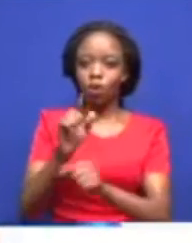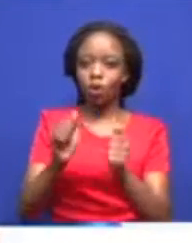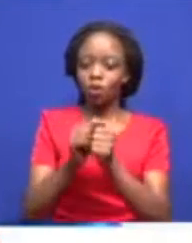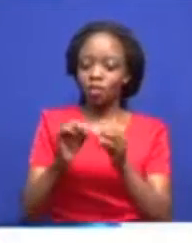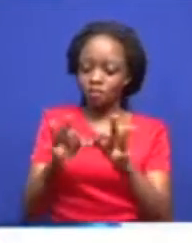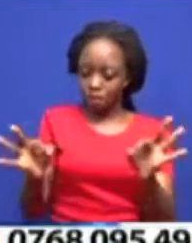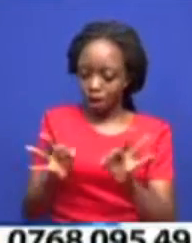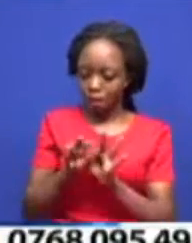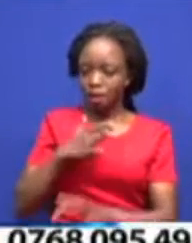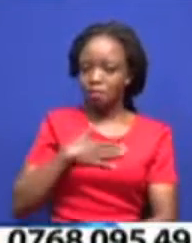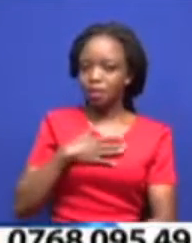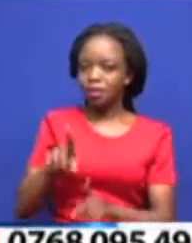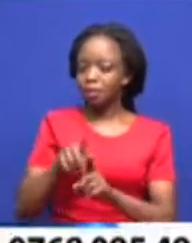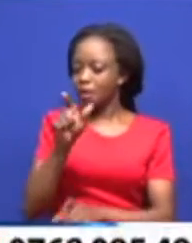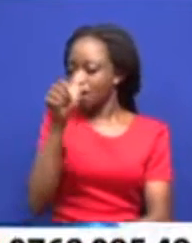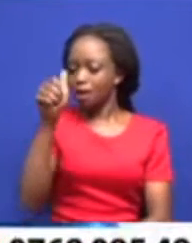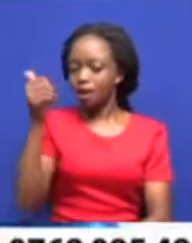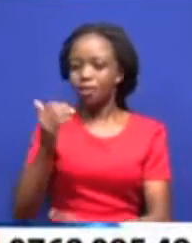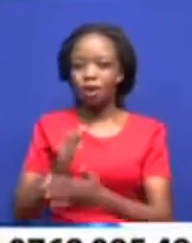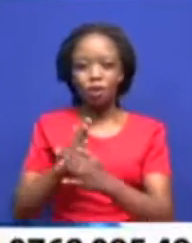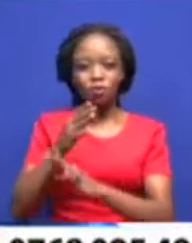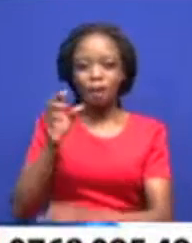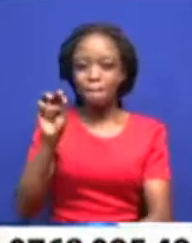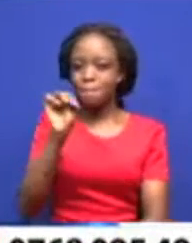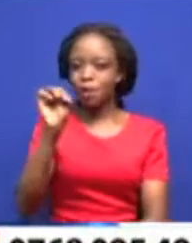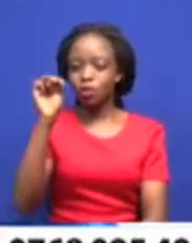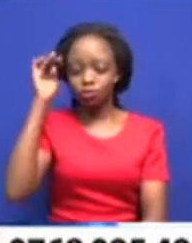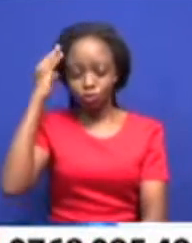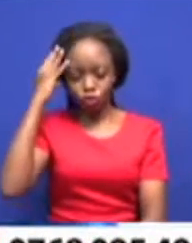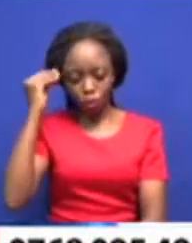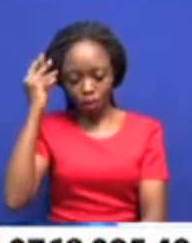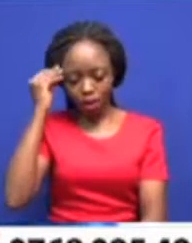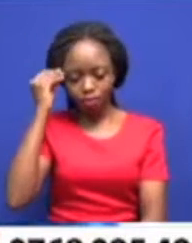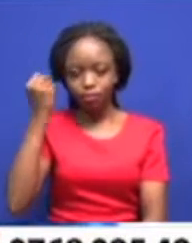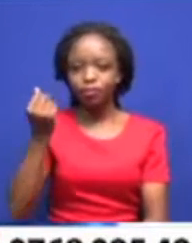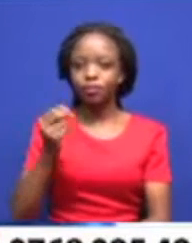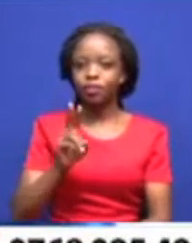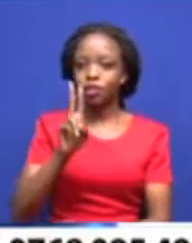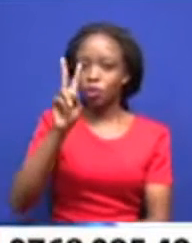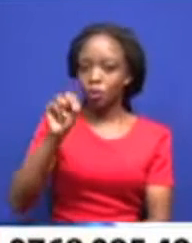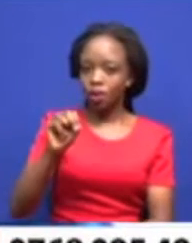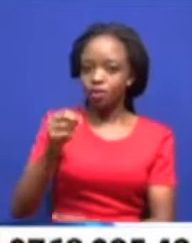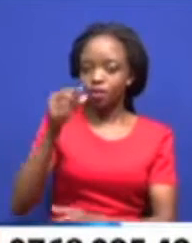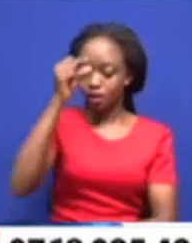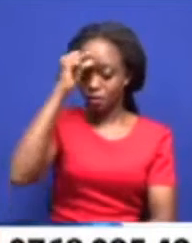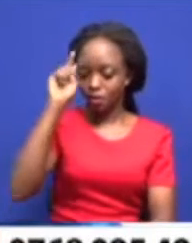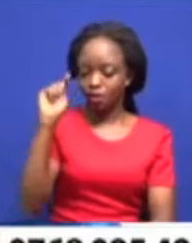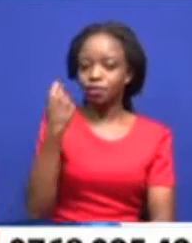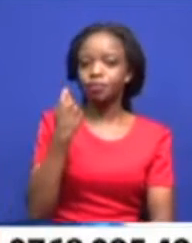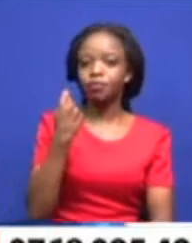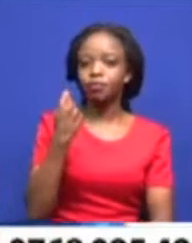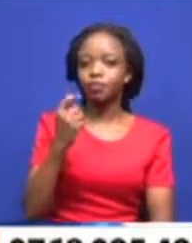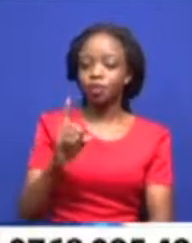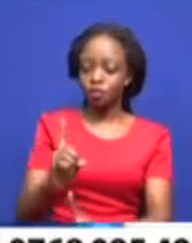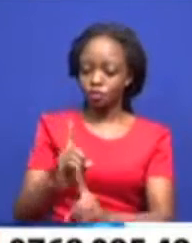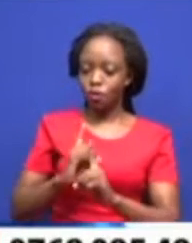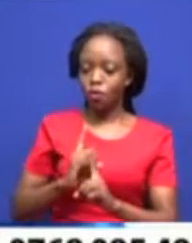family and millions of other Somali refugees. The United Nations and government of Kenya give